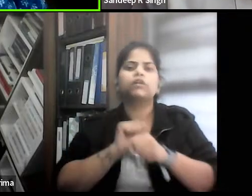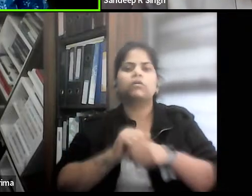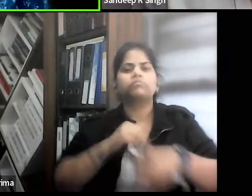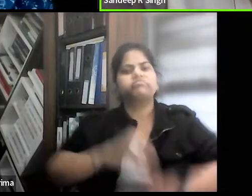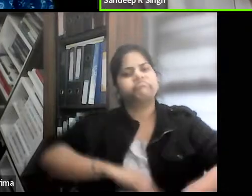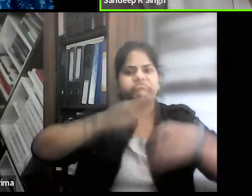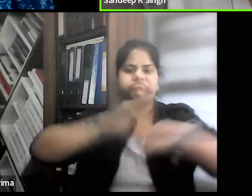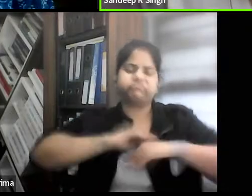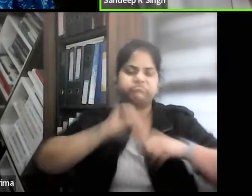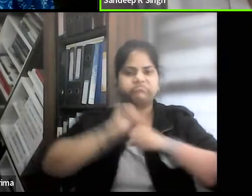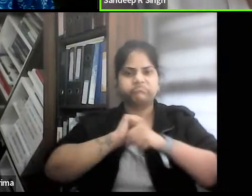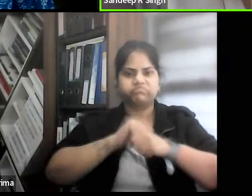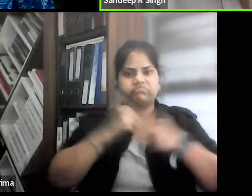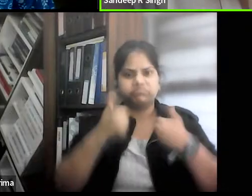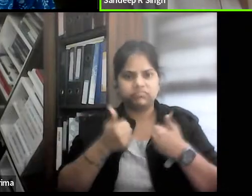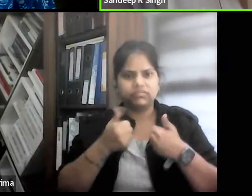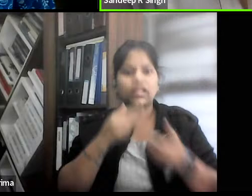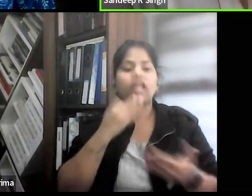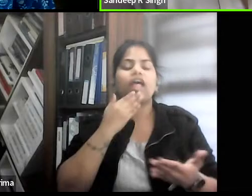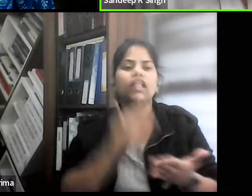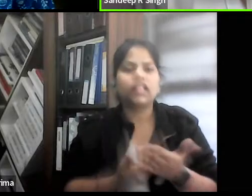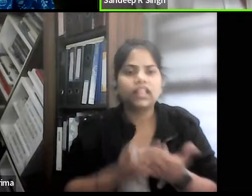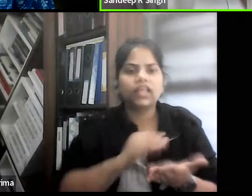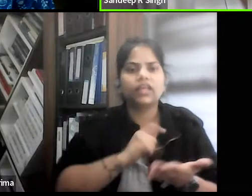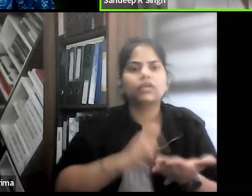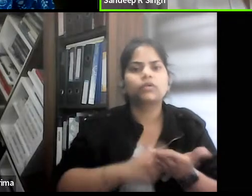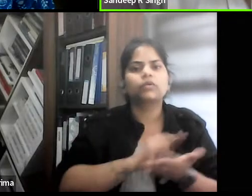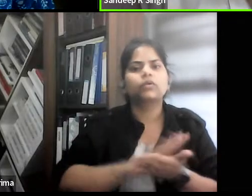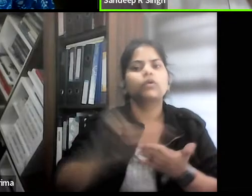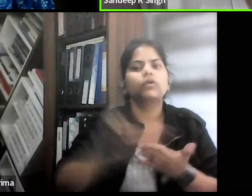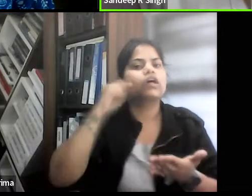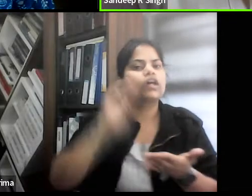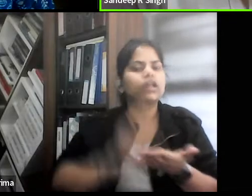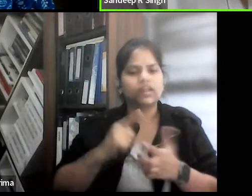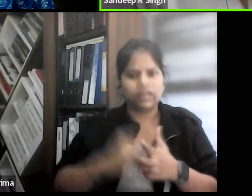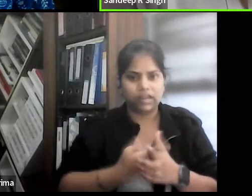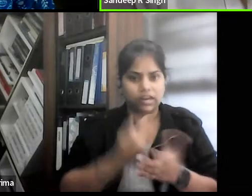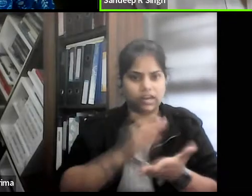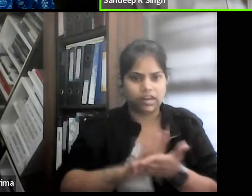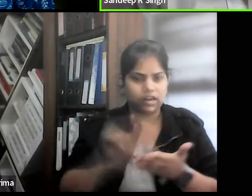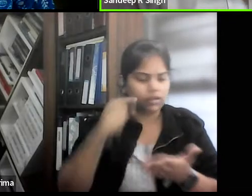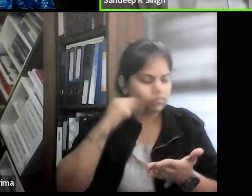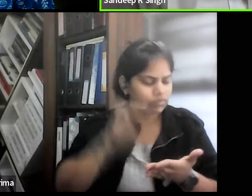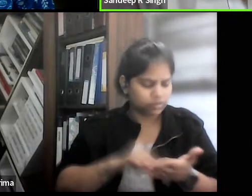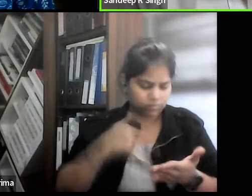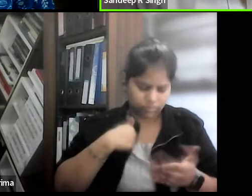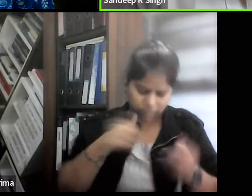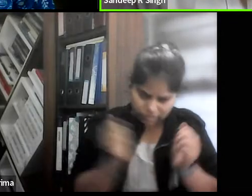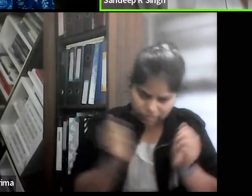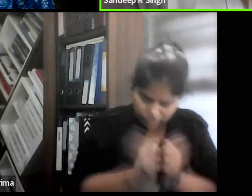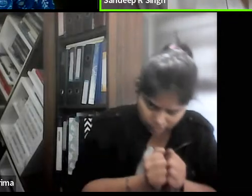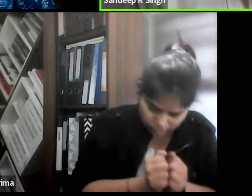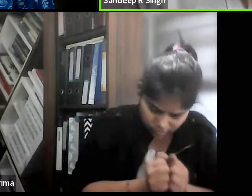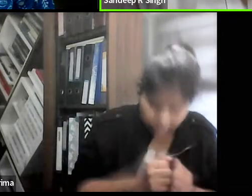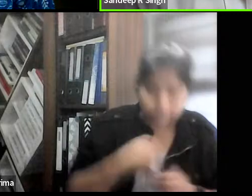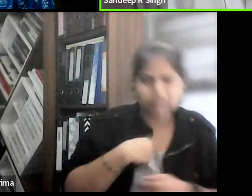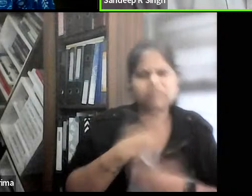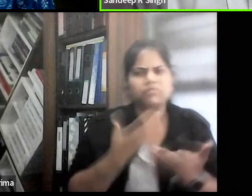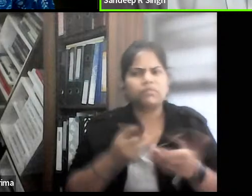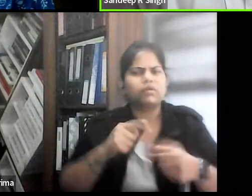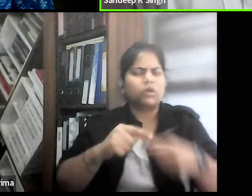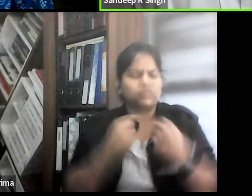Stay on with us. I'm sure there'll be many more questions post the other 3 papers. But thank you for this